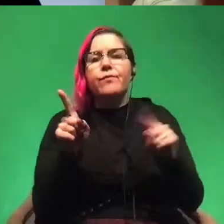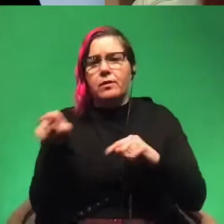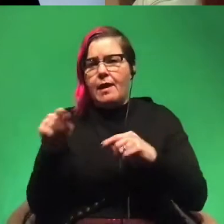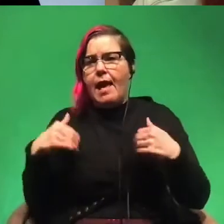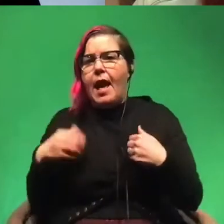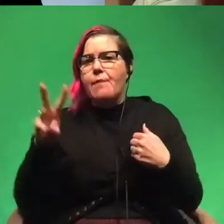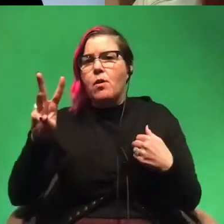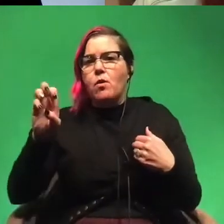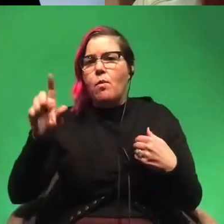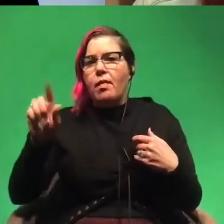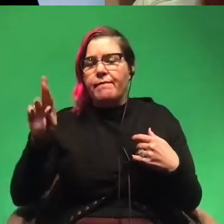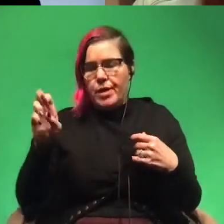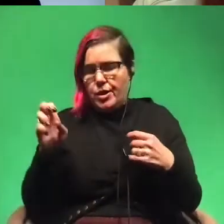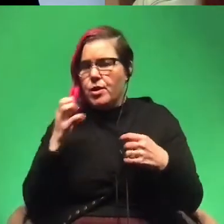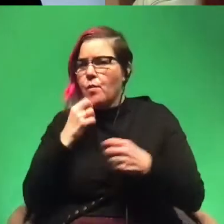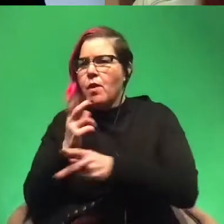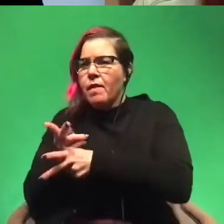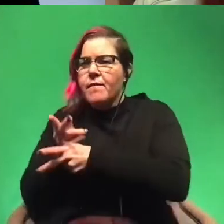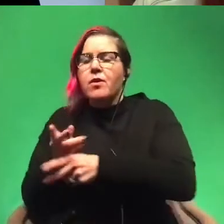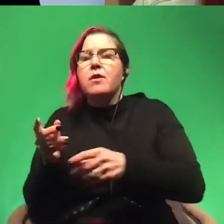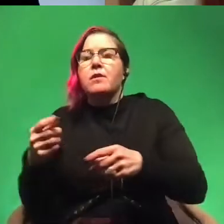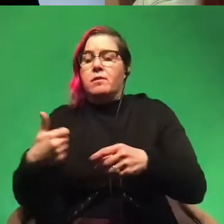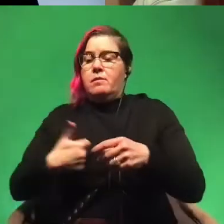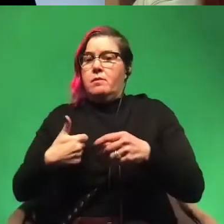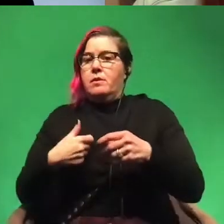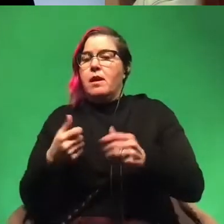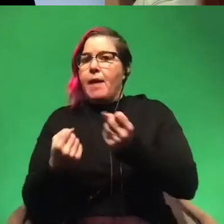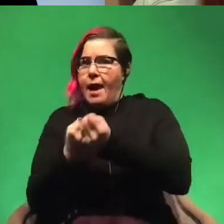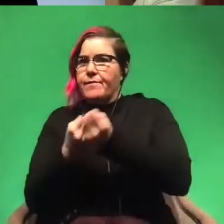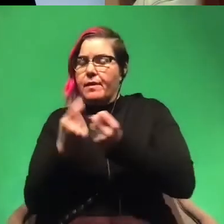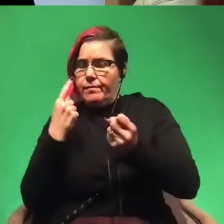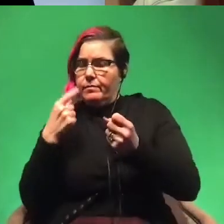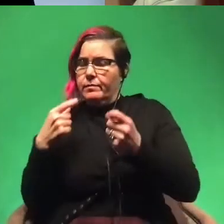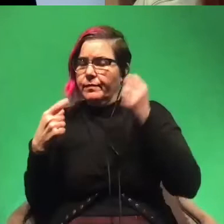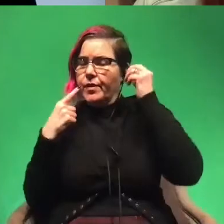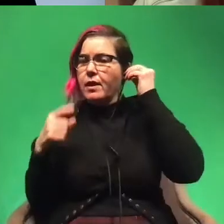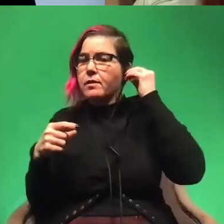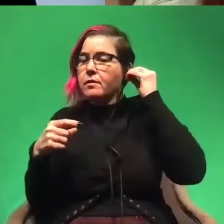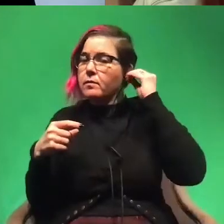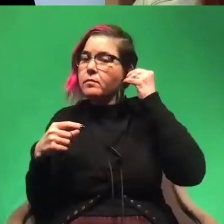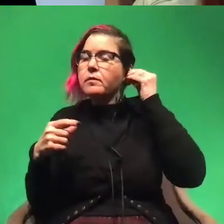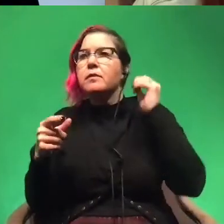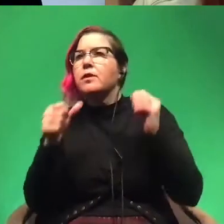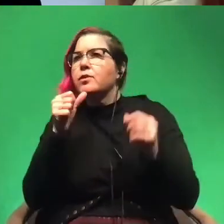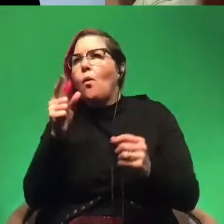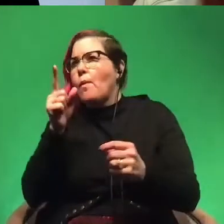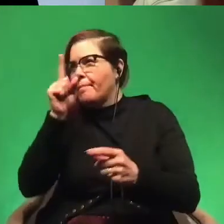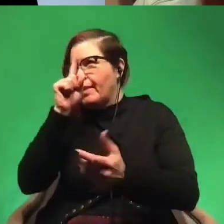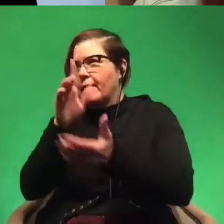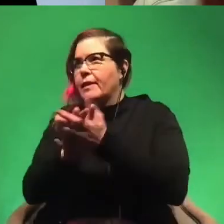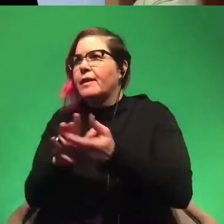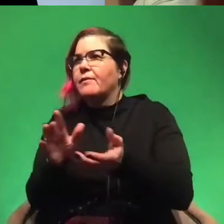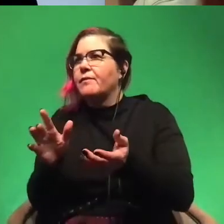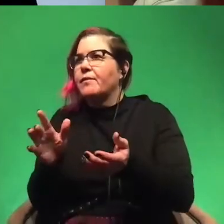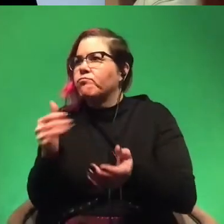welfare, which does not, you know, as an, someone who's an animal welfare advocate, which I am, they do not believe that it is unethical to